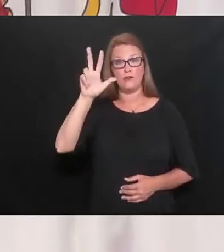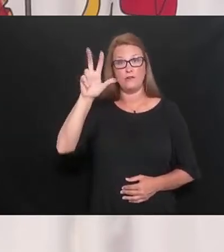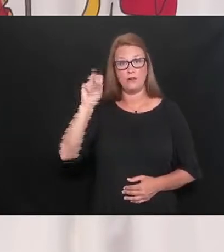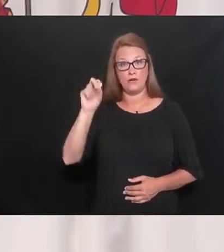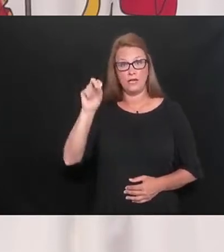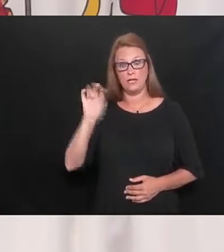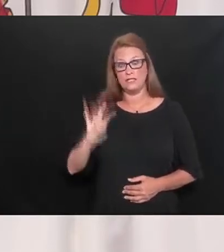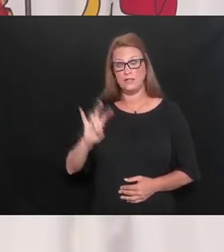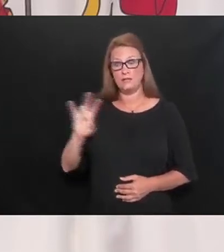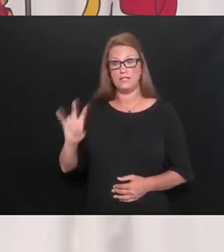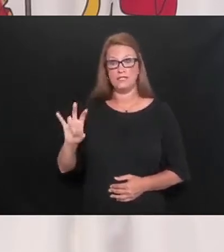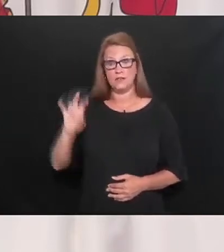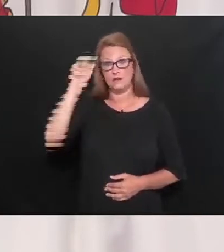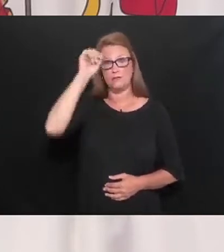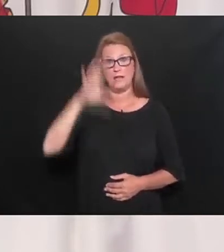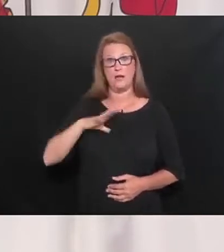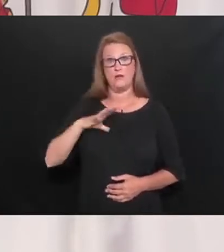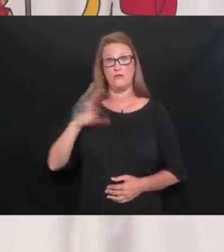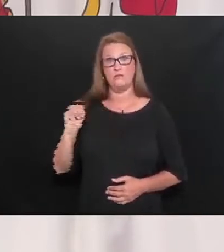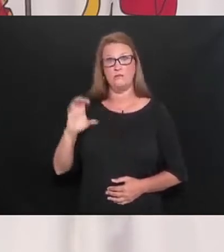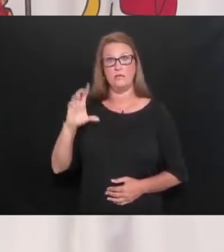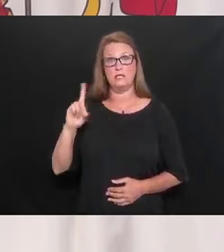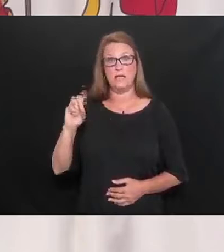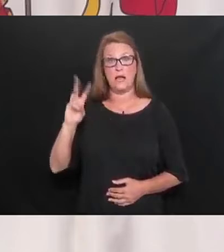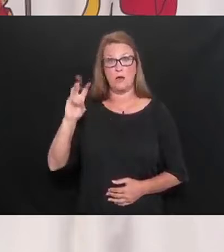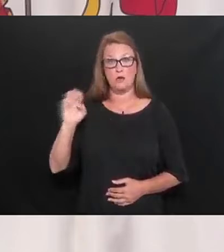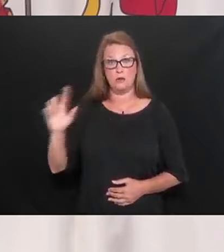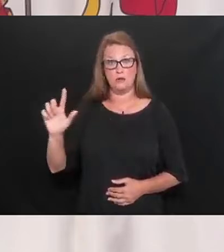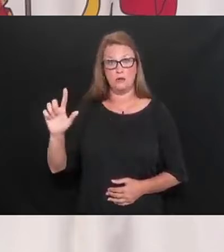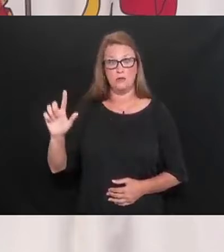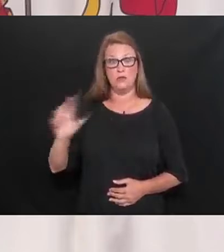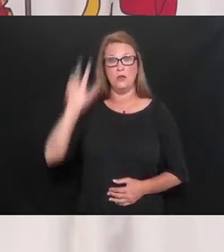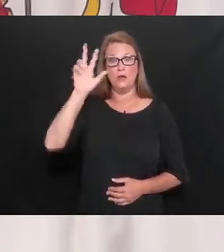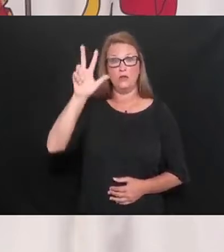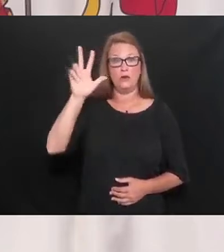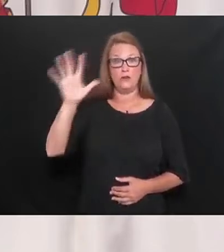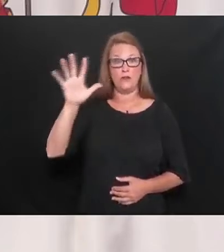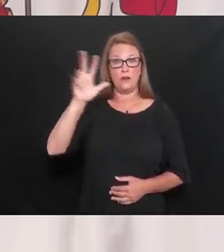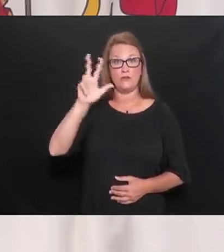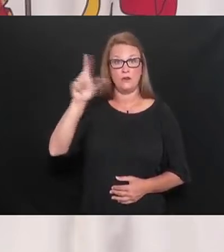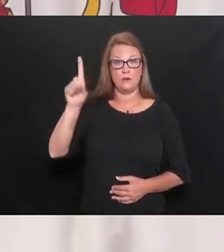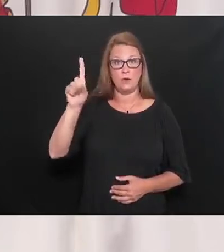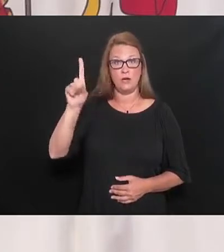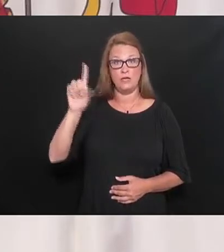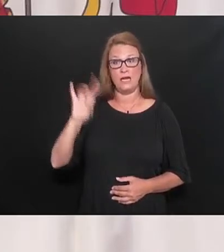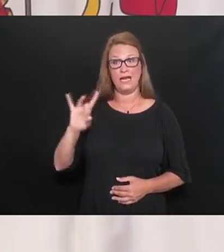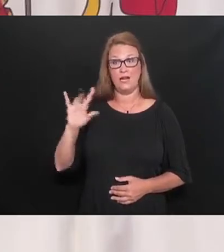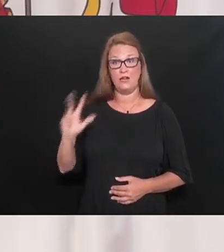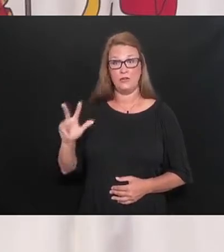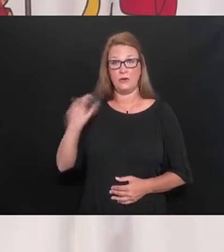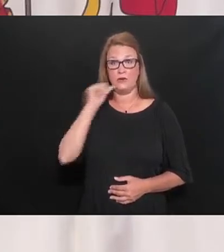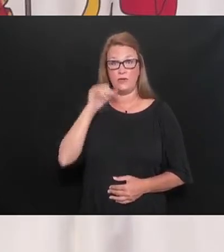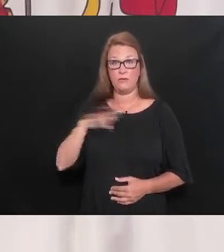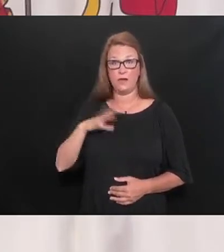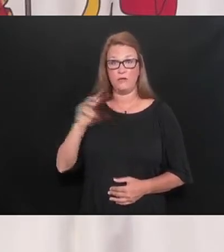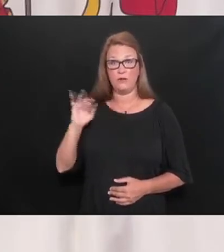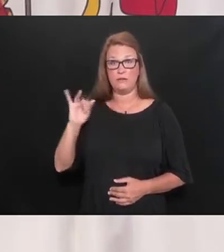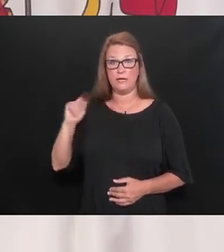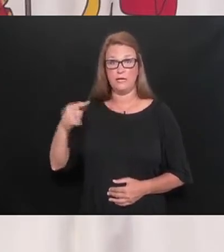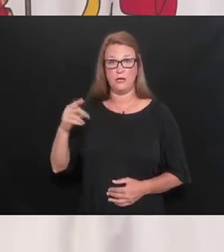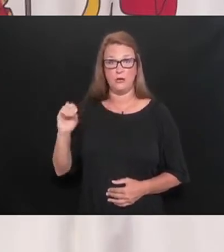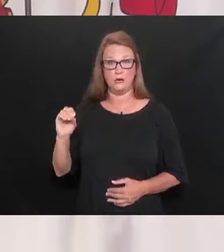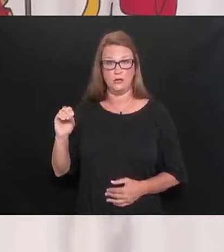a 77-year-old male from McDowell County. The 3,531st death, an 83-year-old female from Mingo